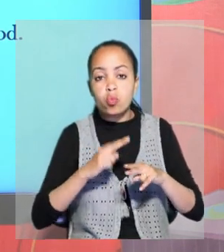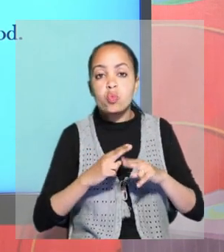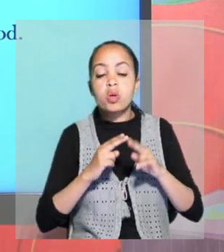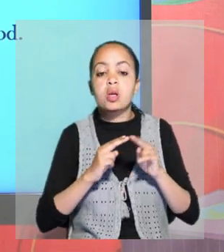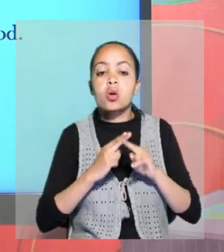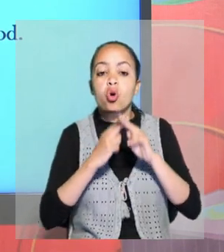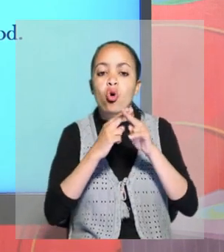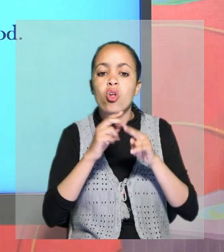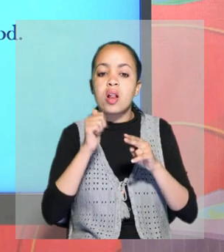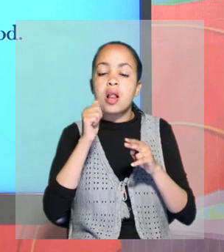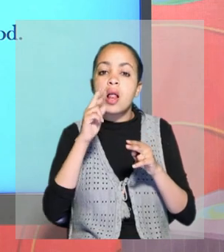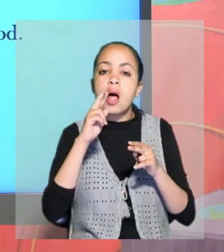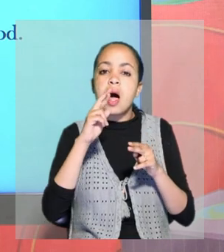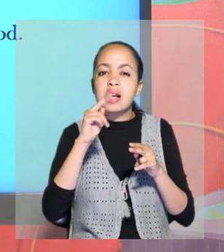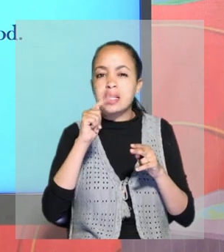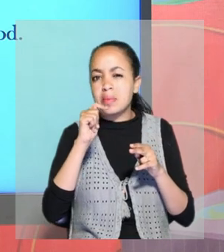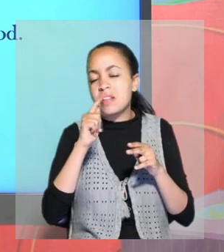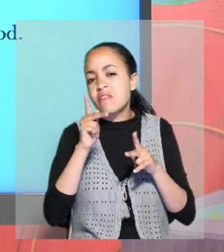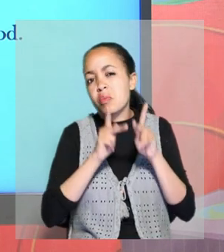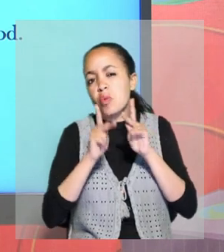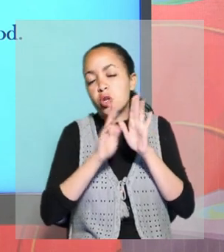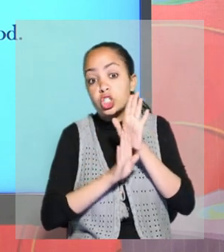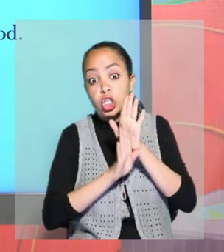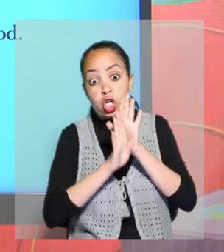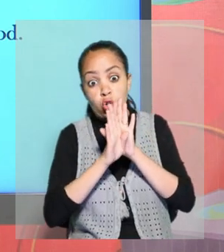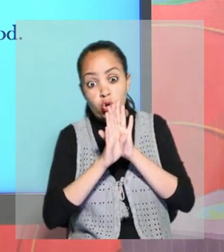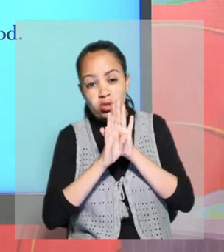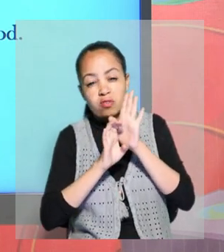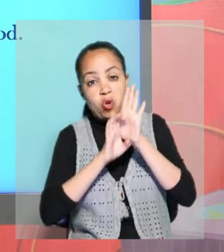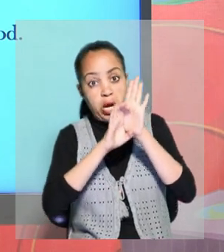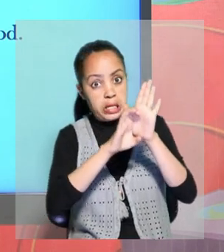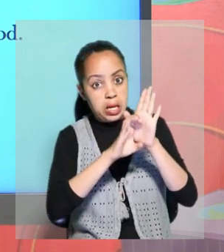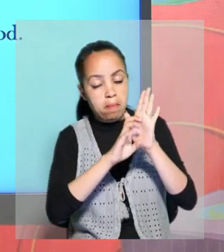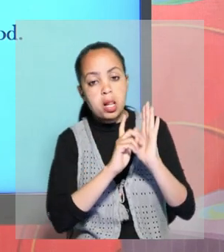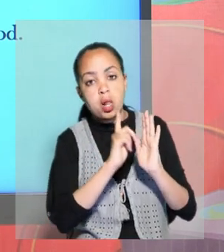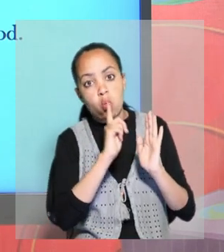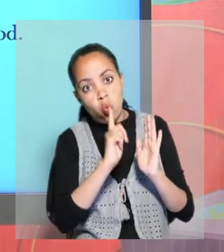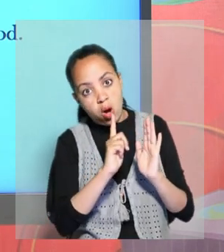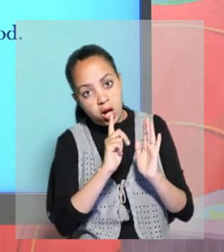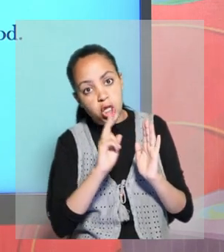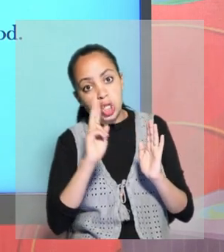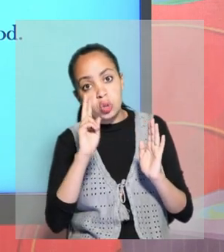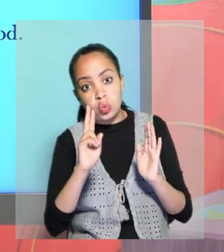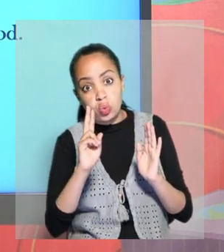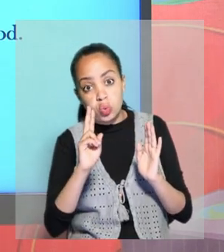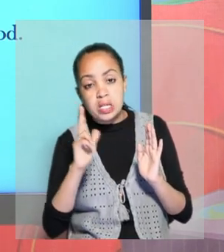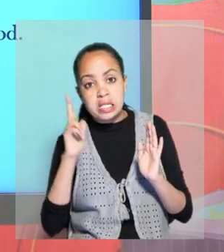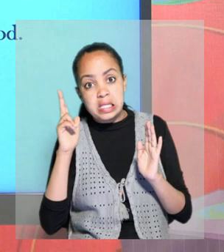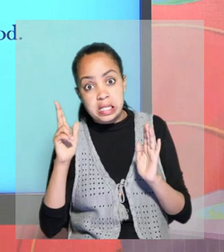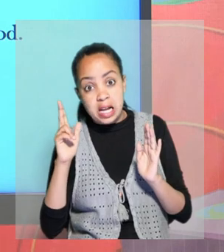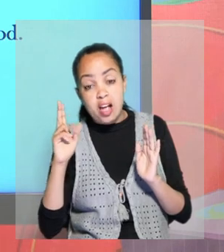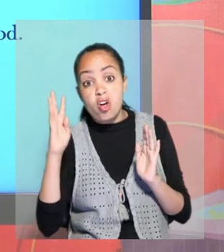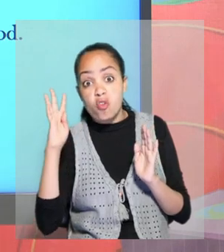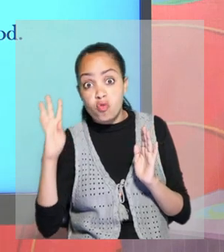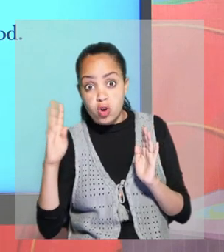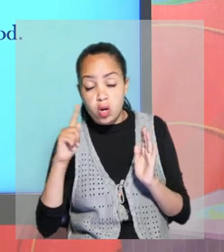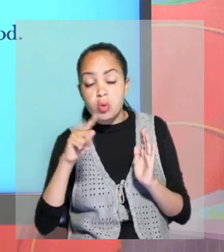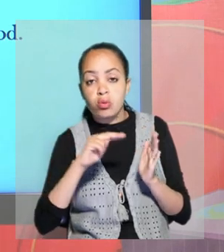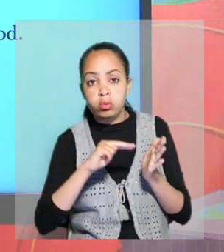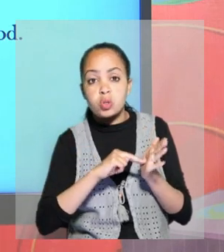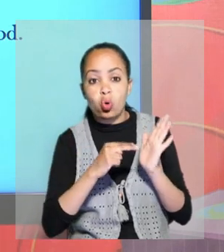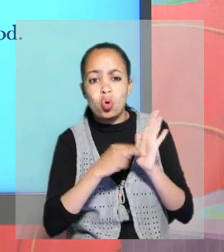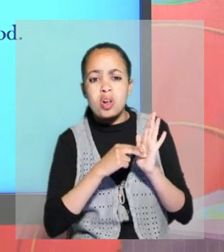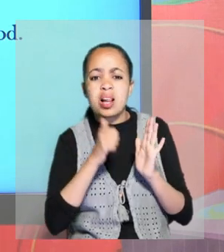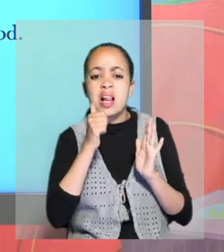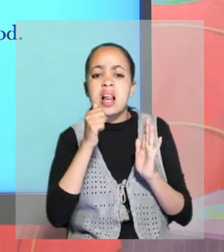arithmetically. For example, if population can be grow in saying 1, 2, 3, 4, we call it